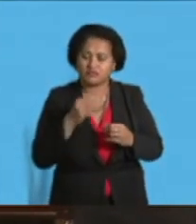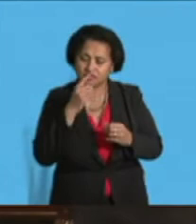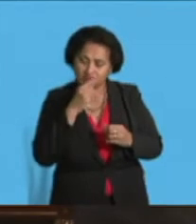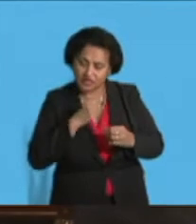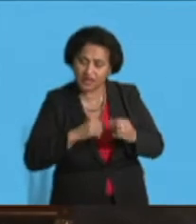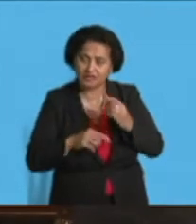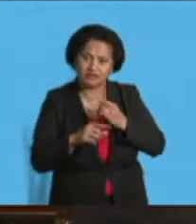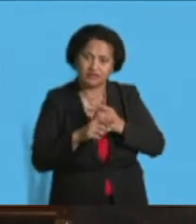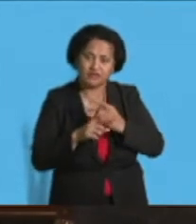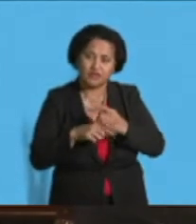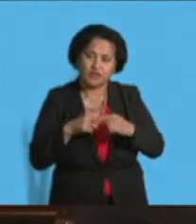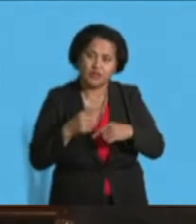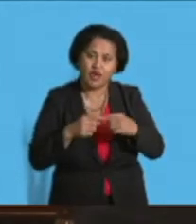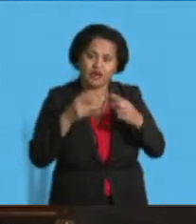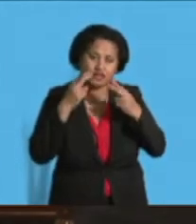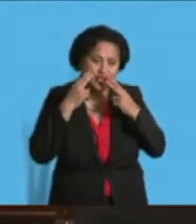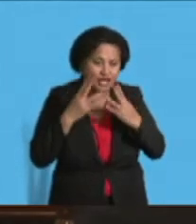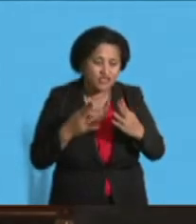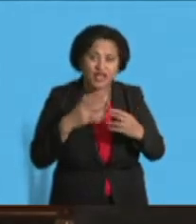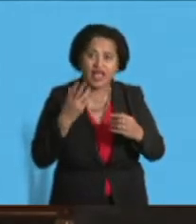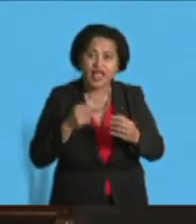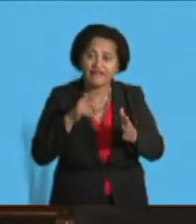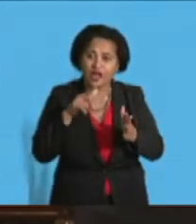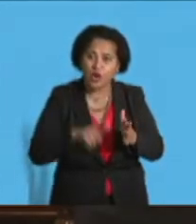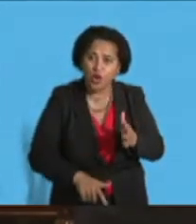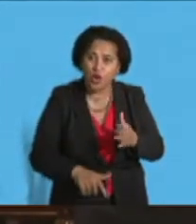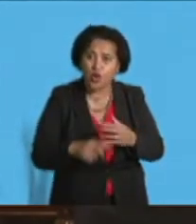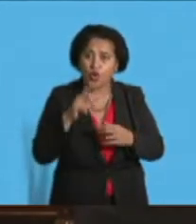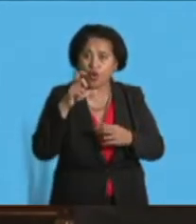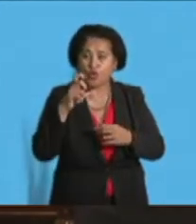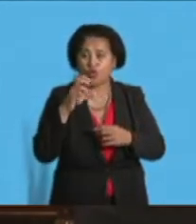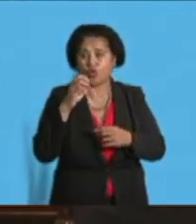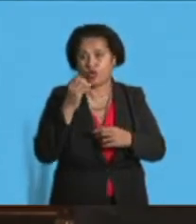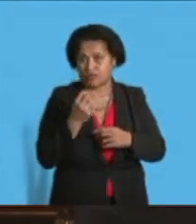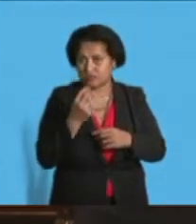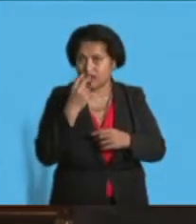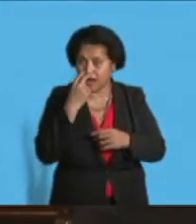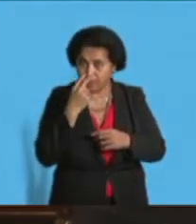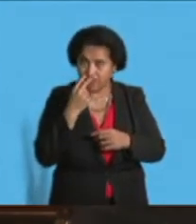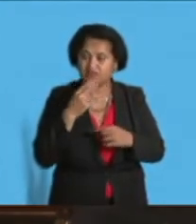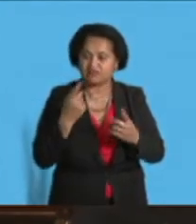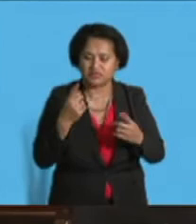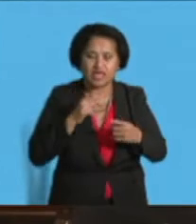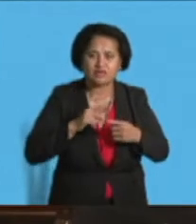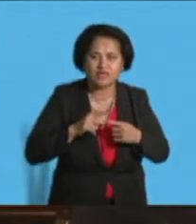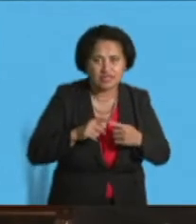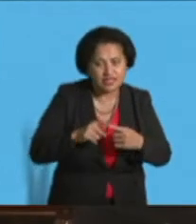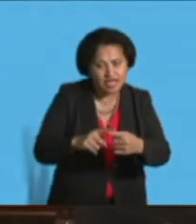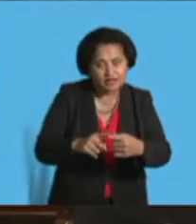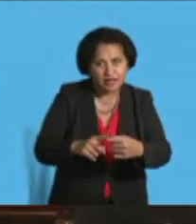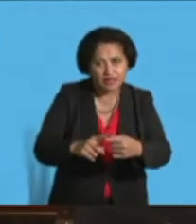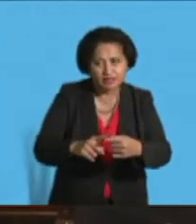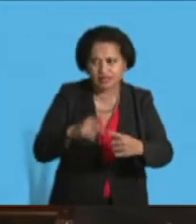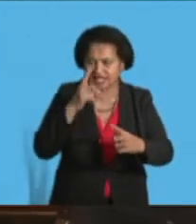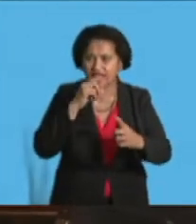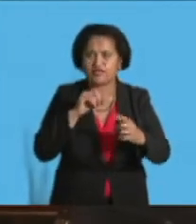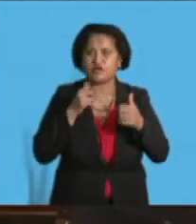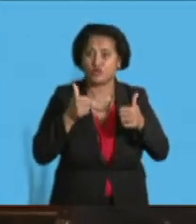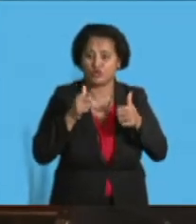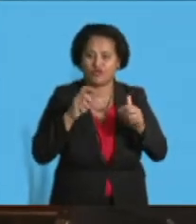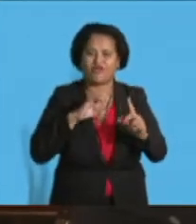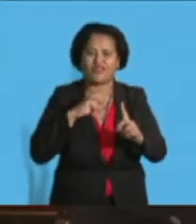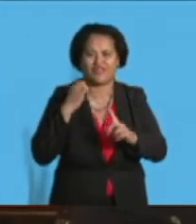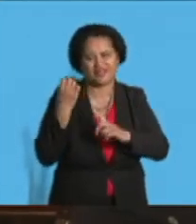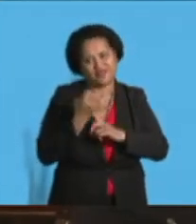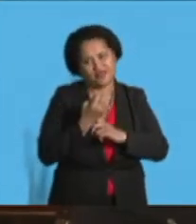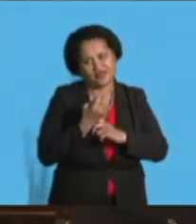nature-based solutions. They are generally low carbon, sustainable and environmentally friendly, and they deliver additional core benefits. As such,